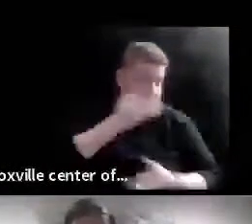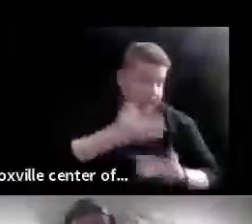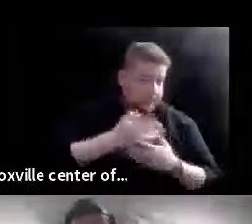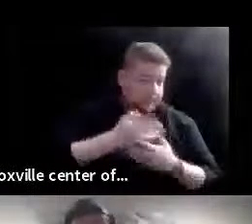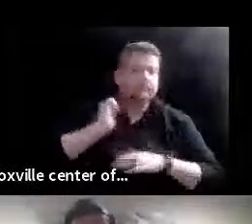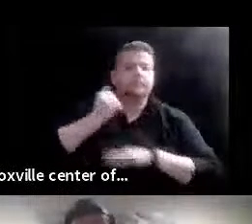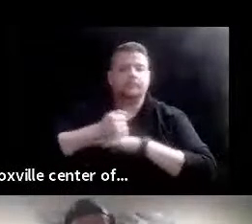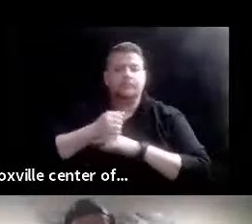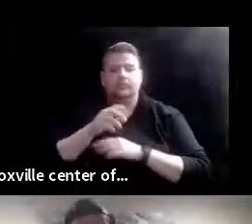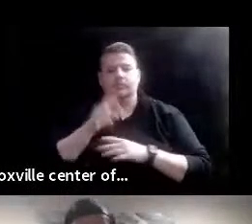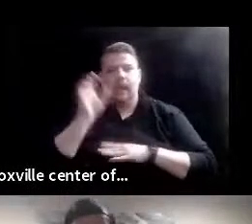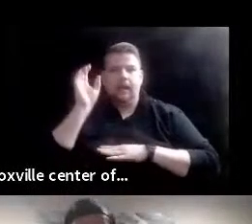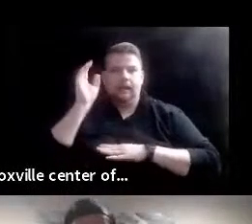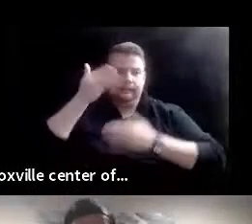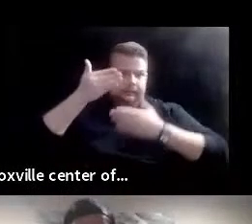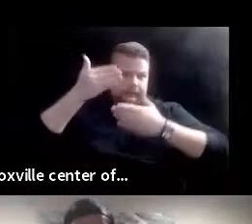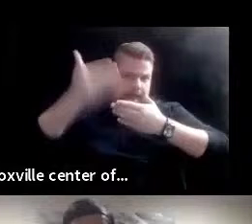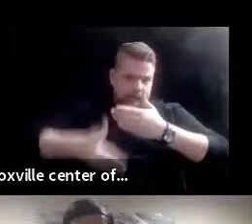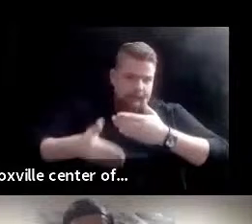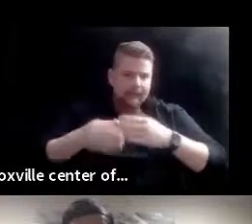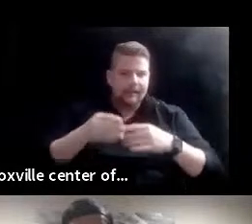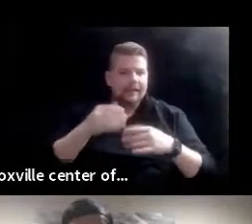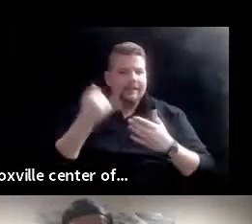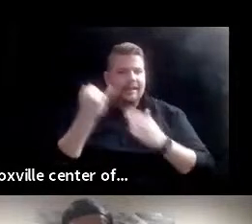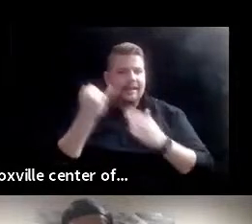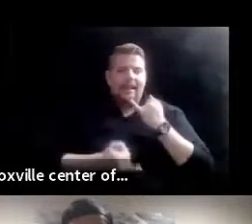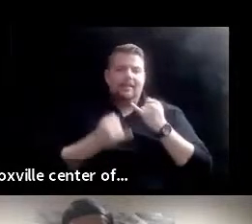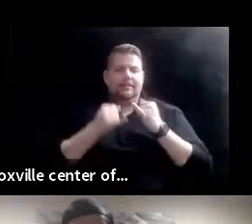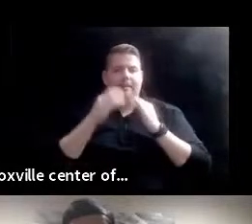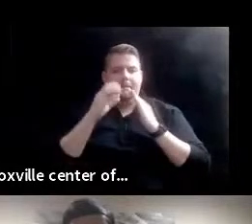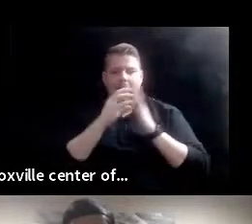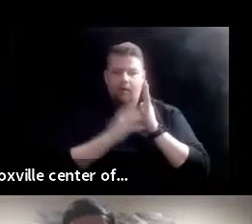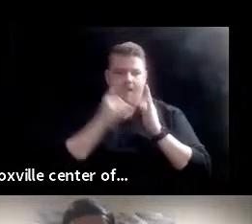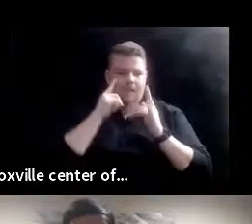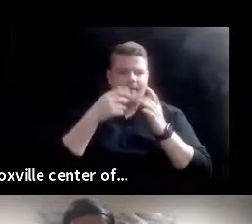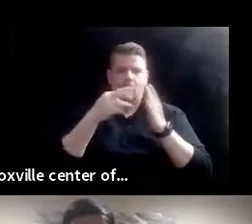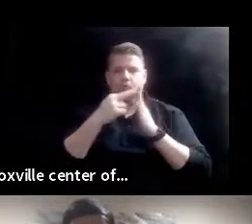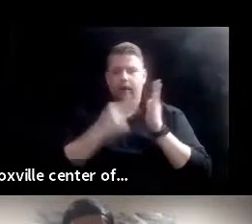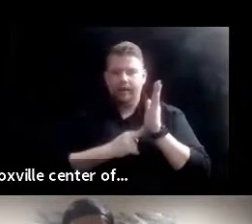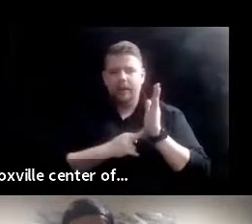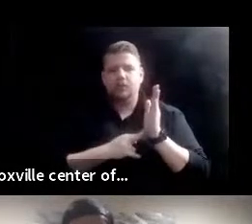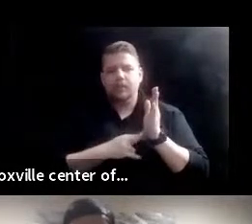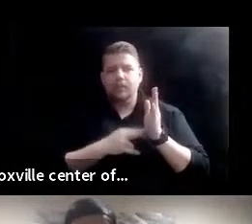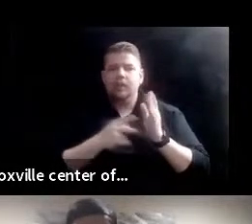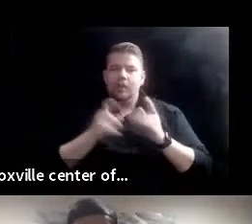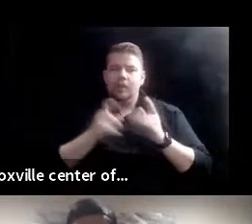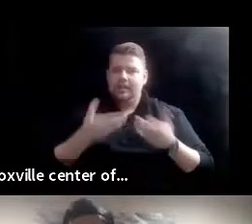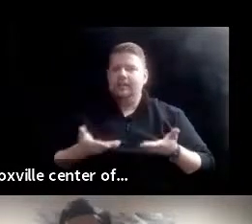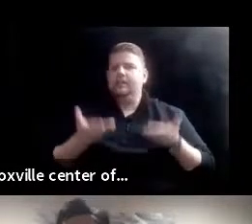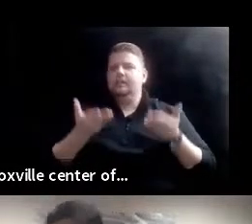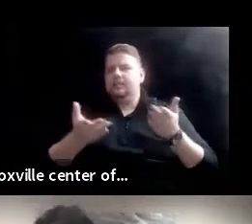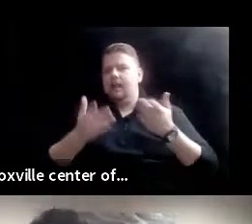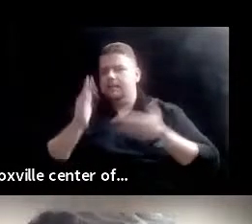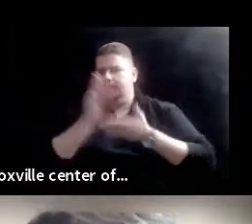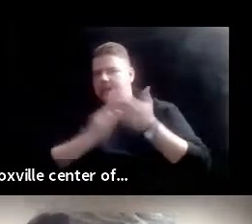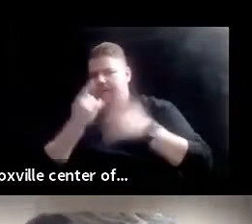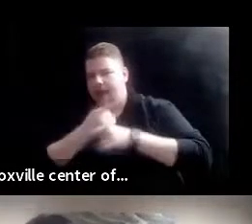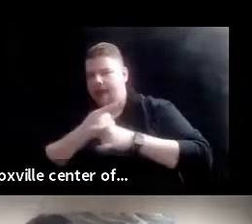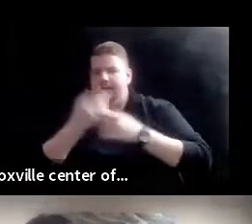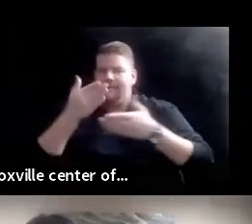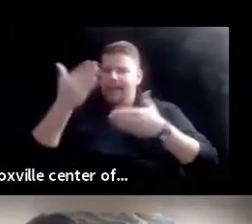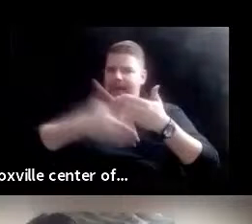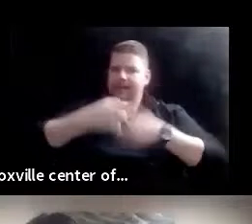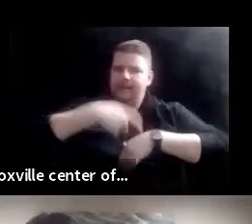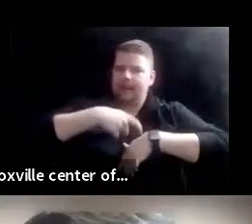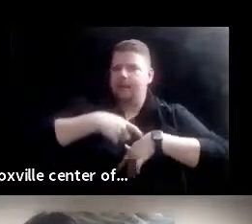sunset date for this. So the last paragraph on the regulation, you probably need to indicate some sort of sunset date on it before you